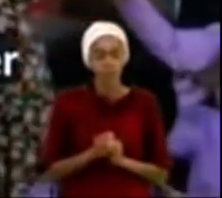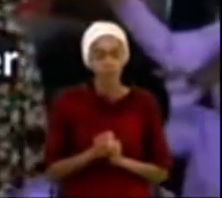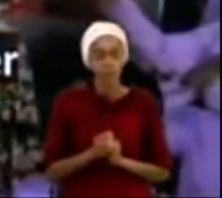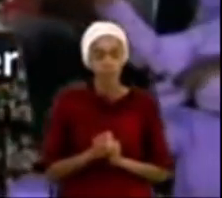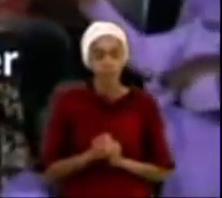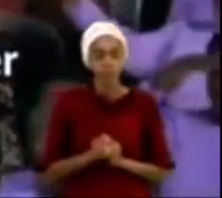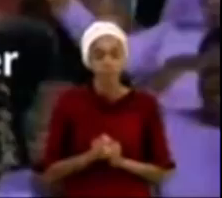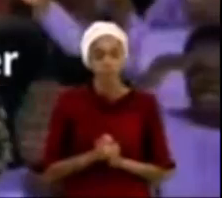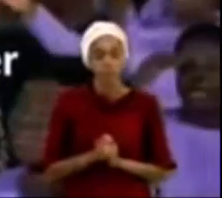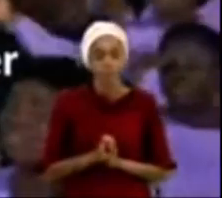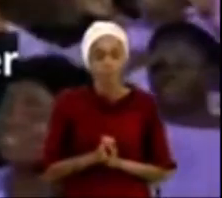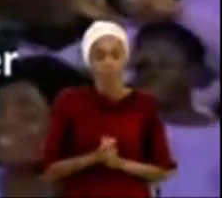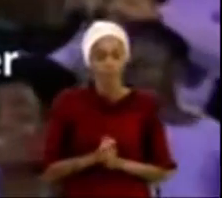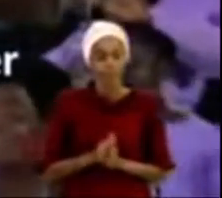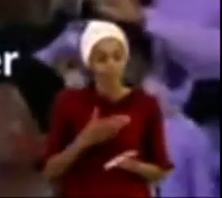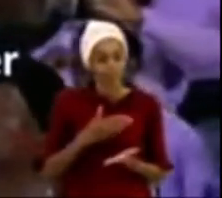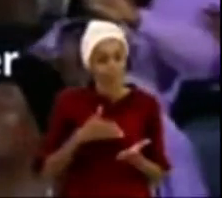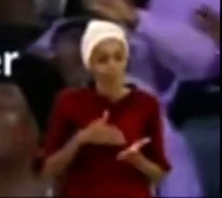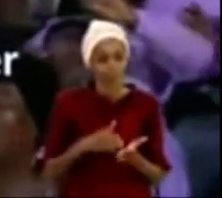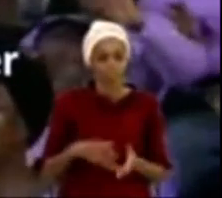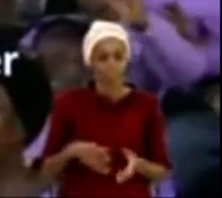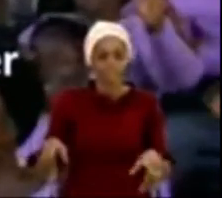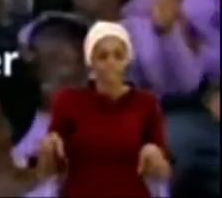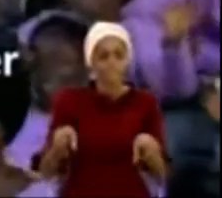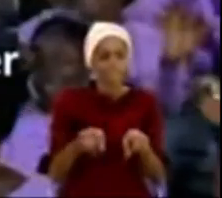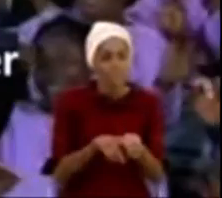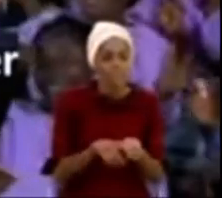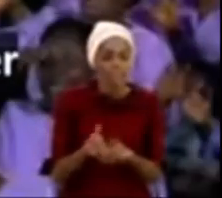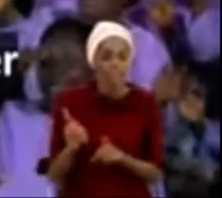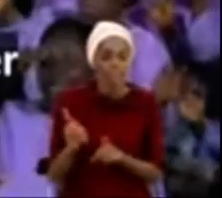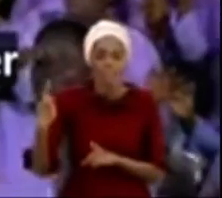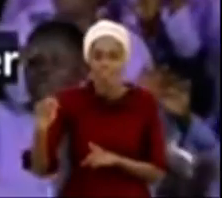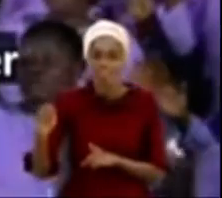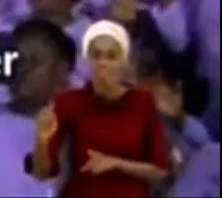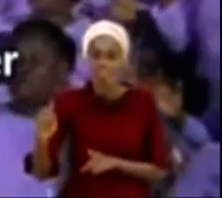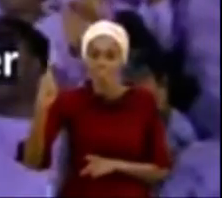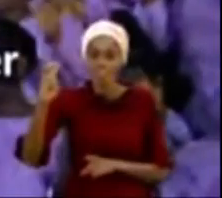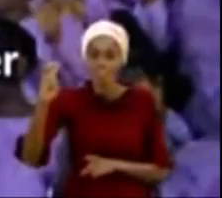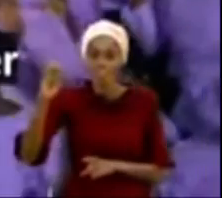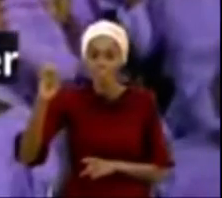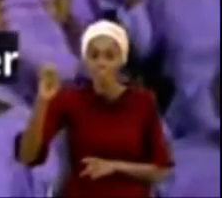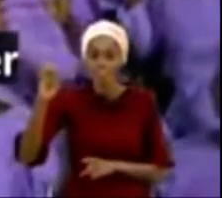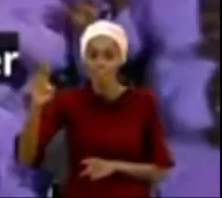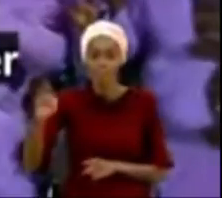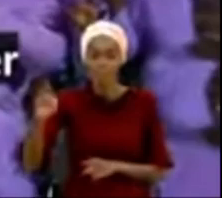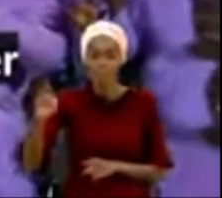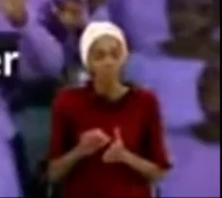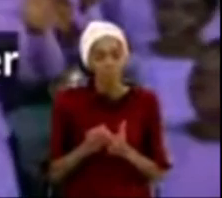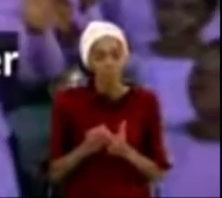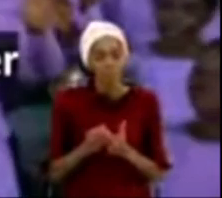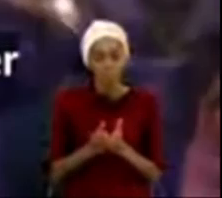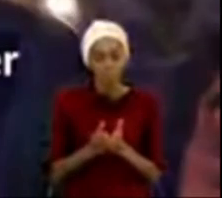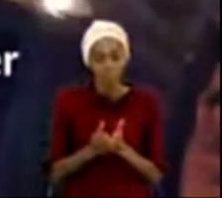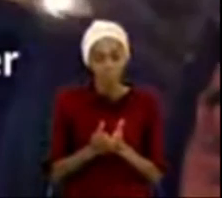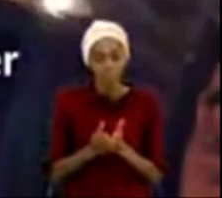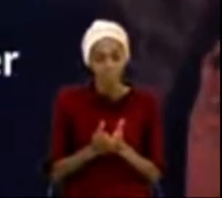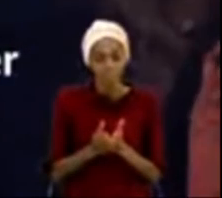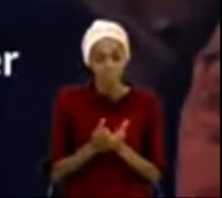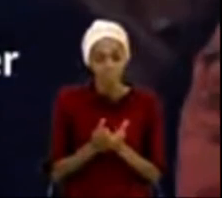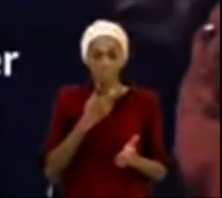As the deer panteth for the water, so my